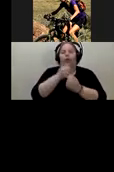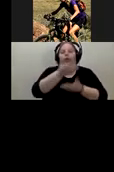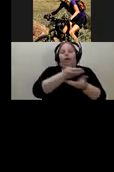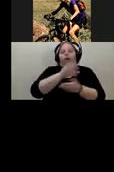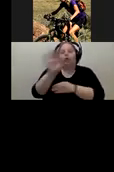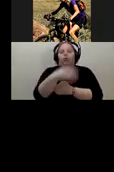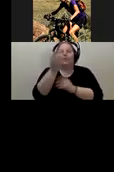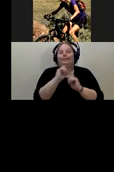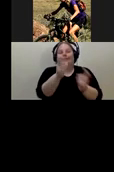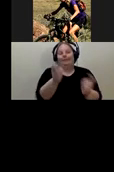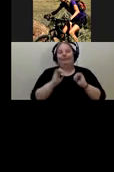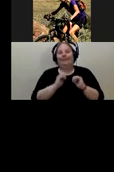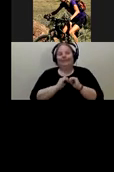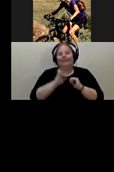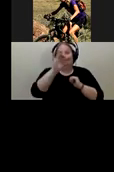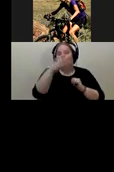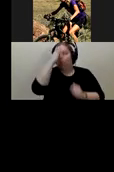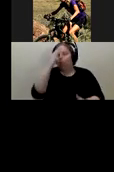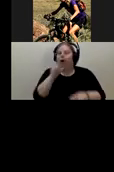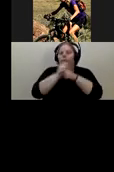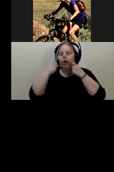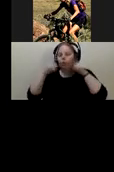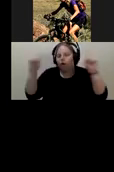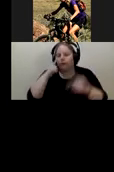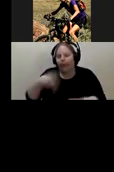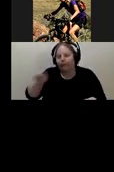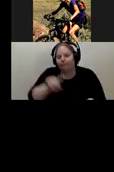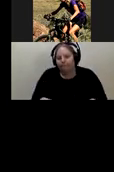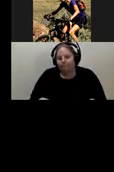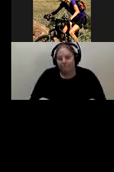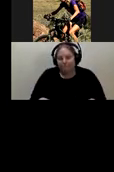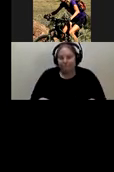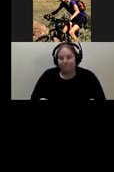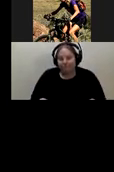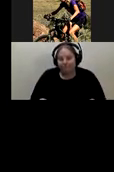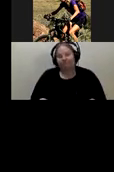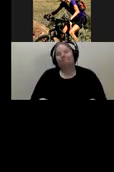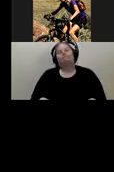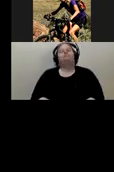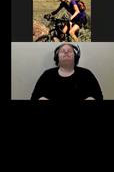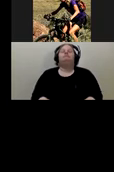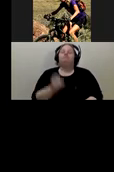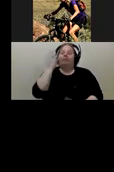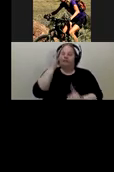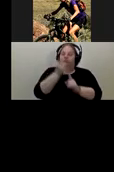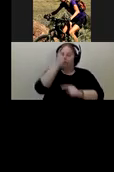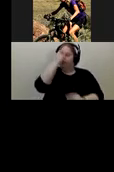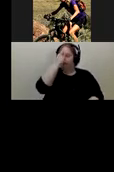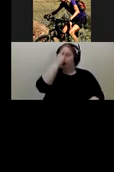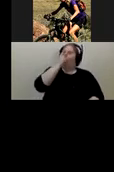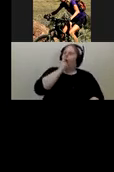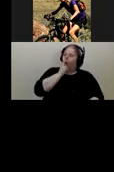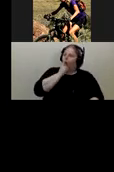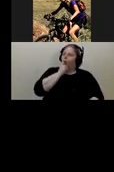present. It's because it works. It's because it works. If you want to think fondly of a